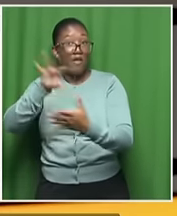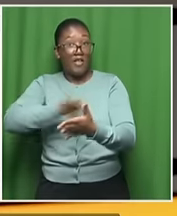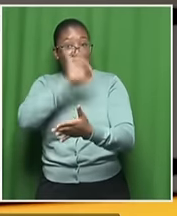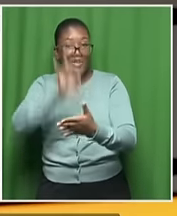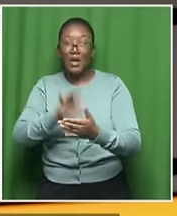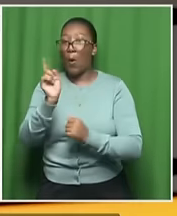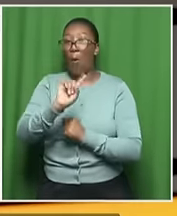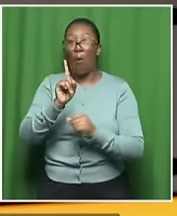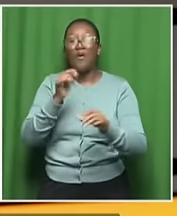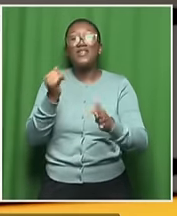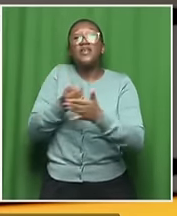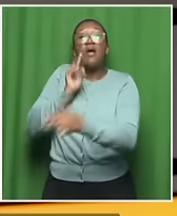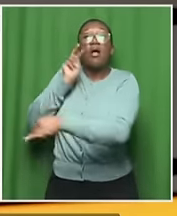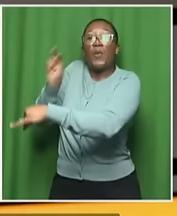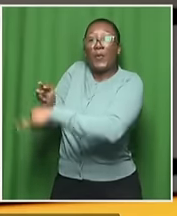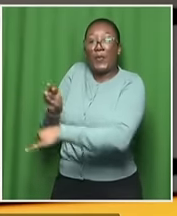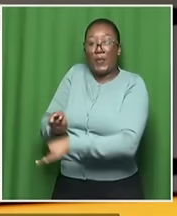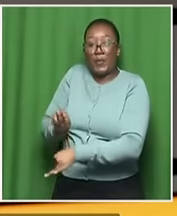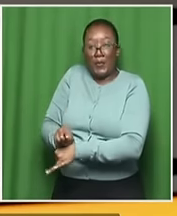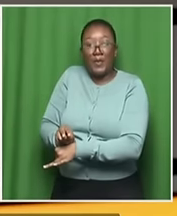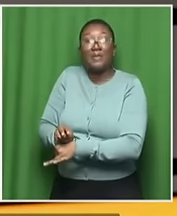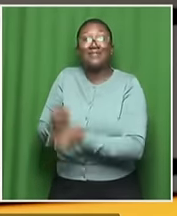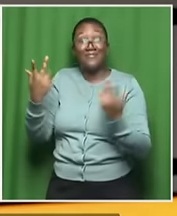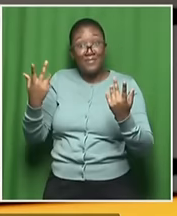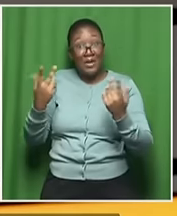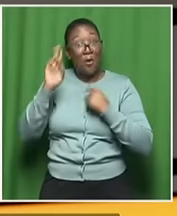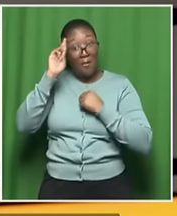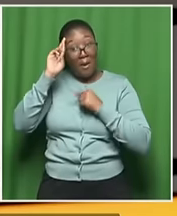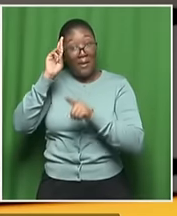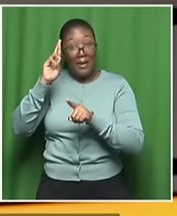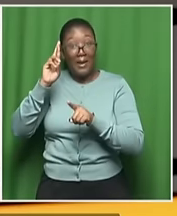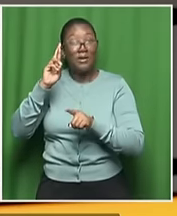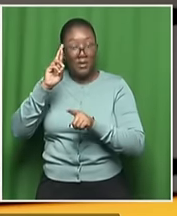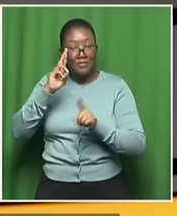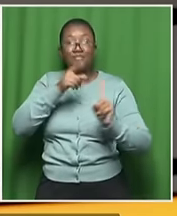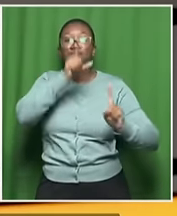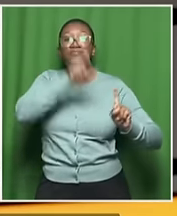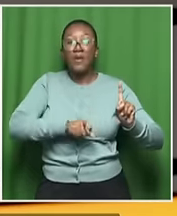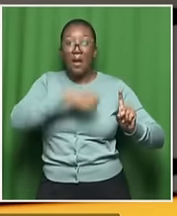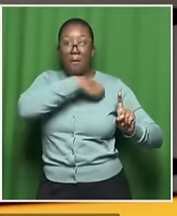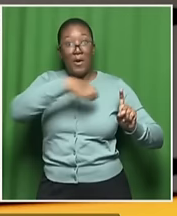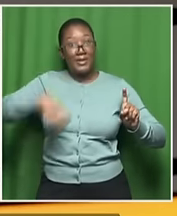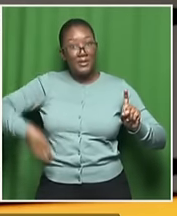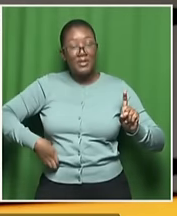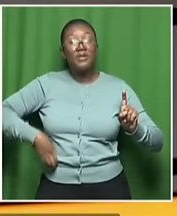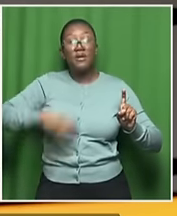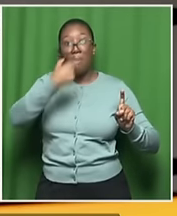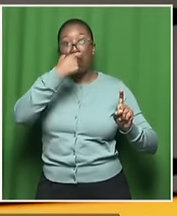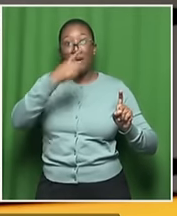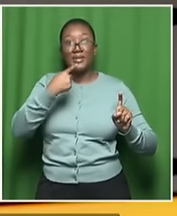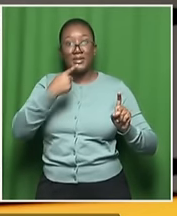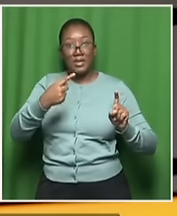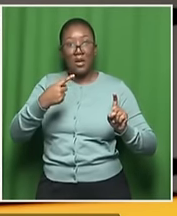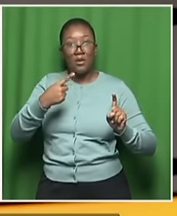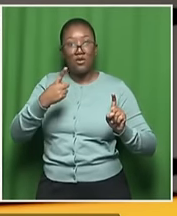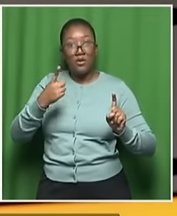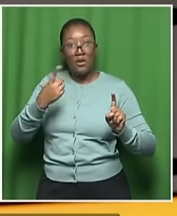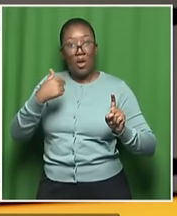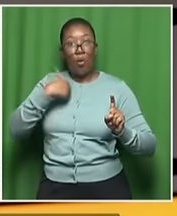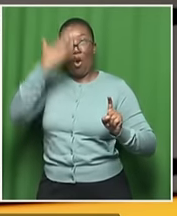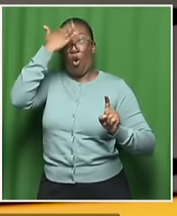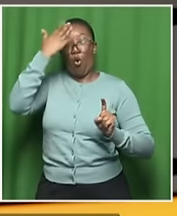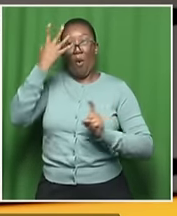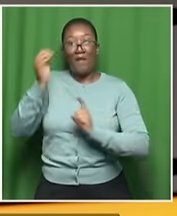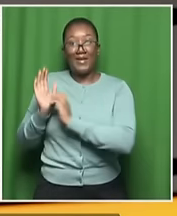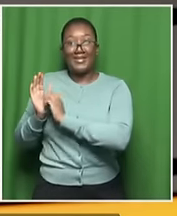Ramaphosa said that they have a secret weapon for the election. They will win the election. What does he mean by that? And